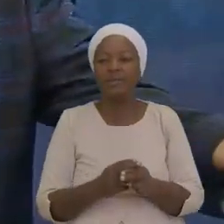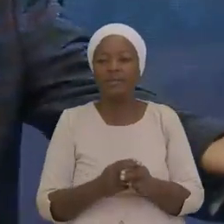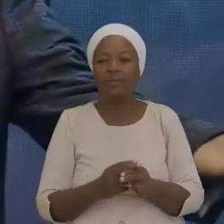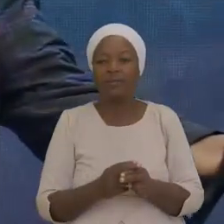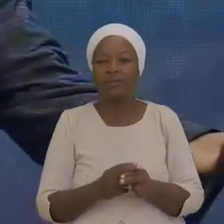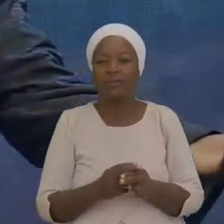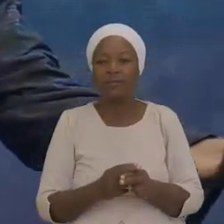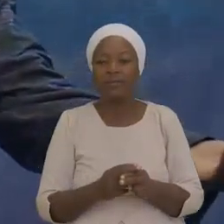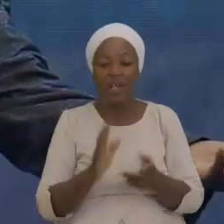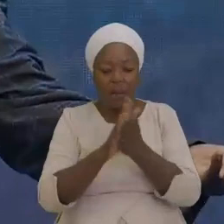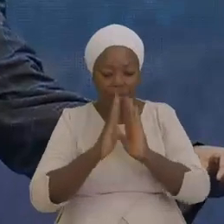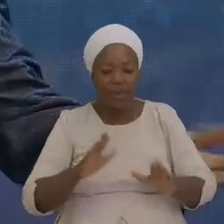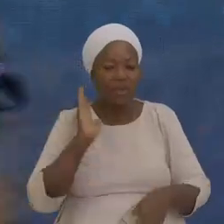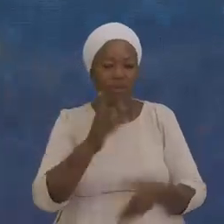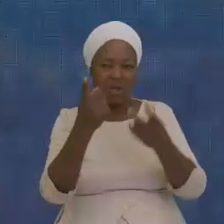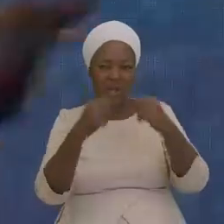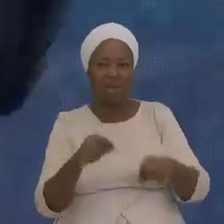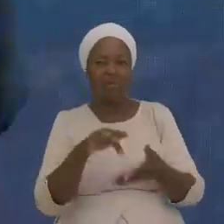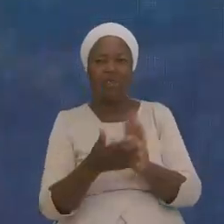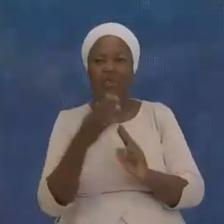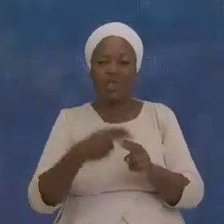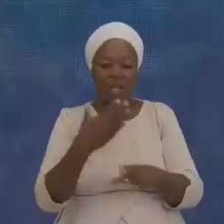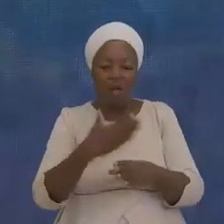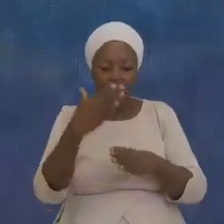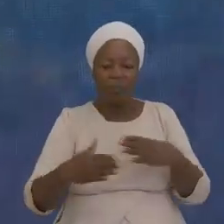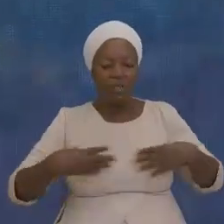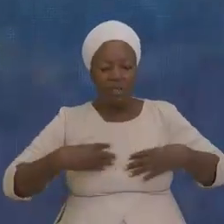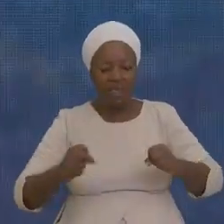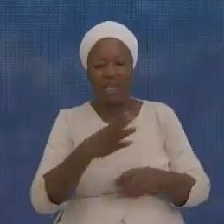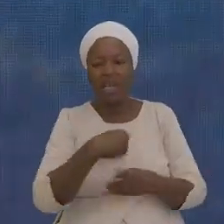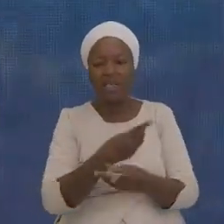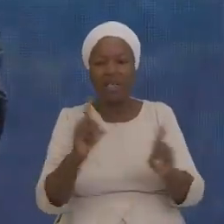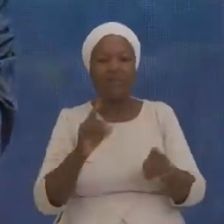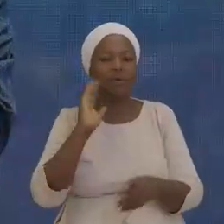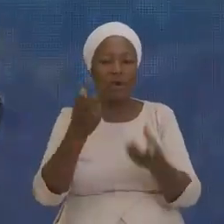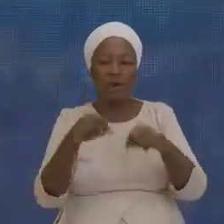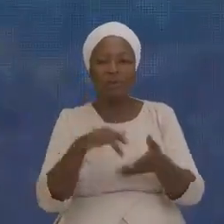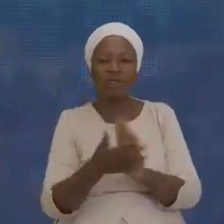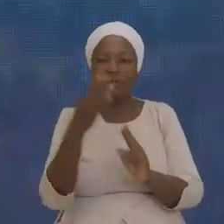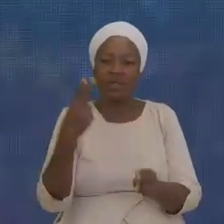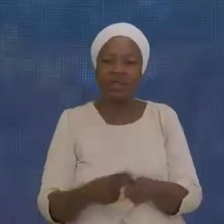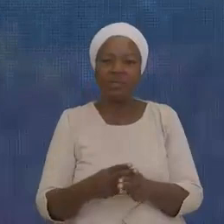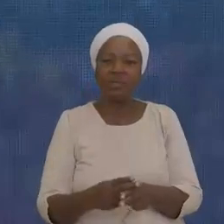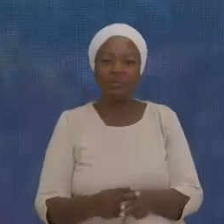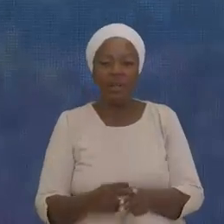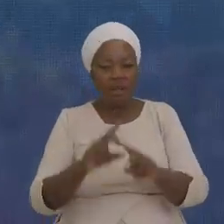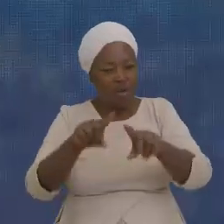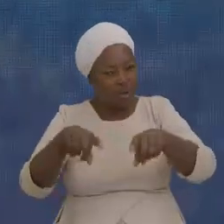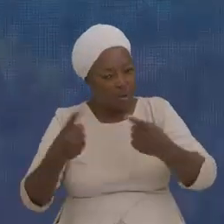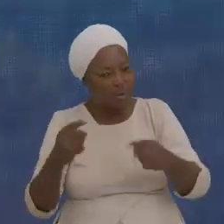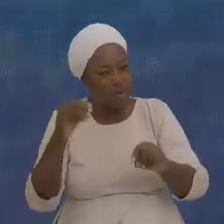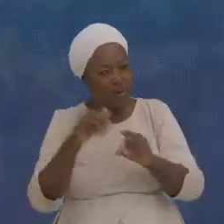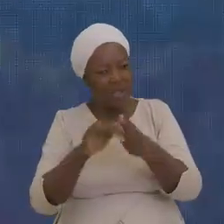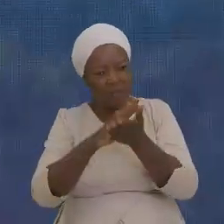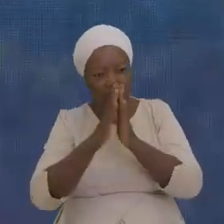Peace will come. Total healing, deliverance will come. Go in